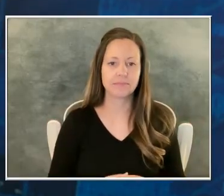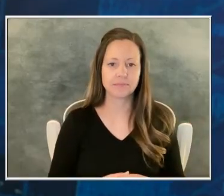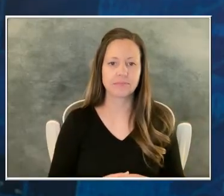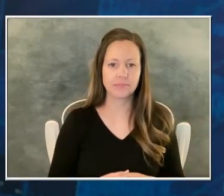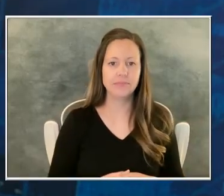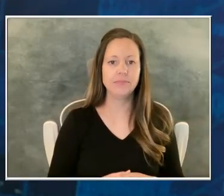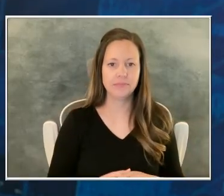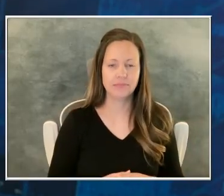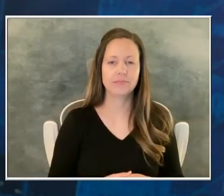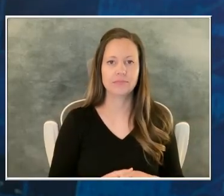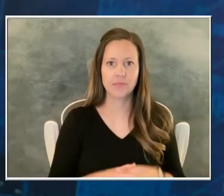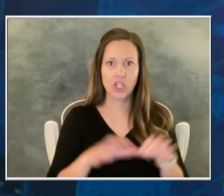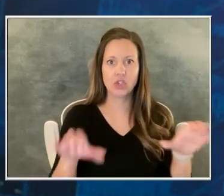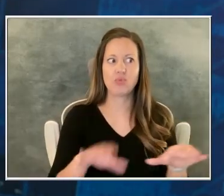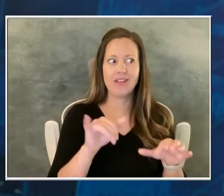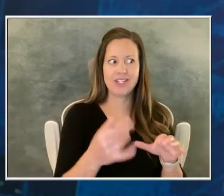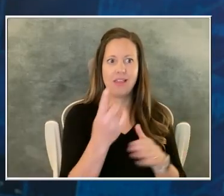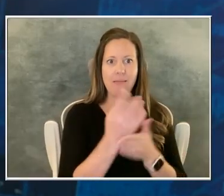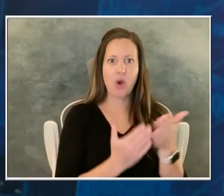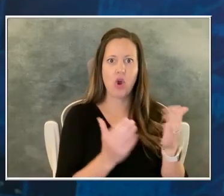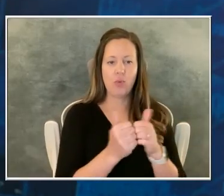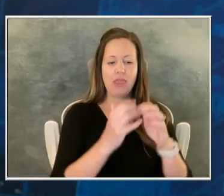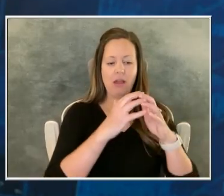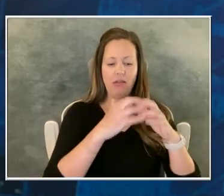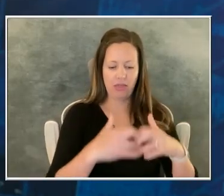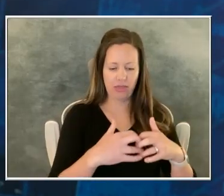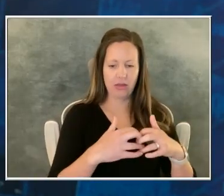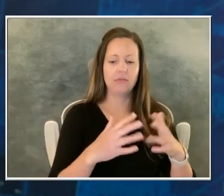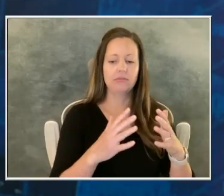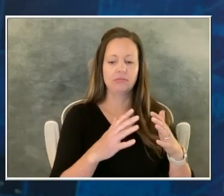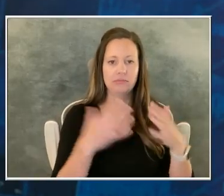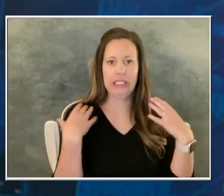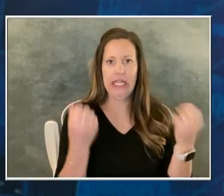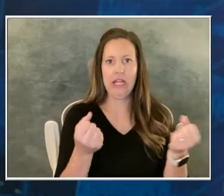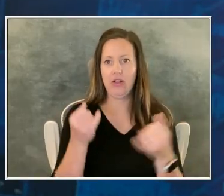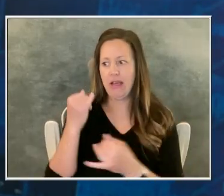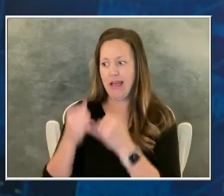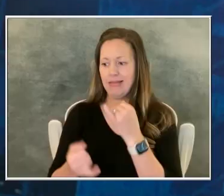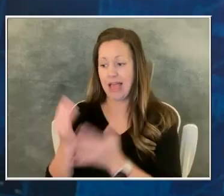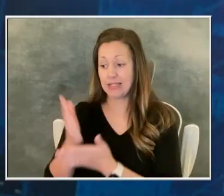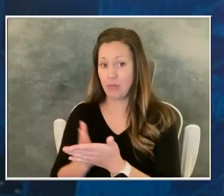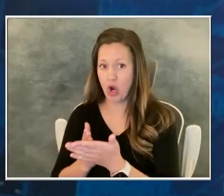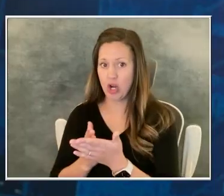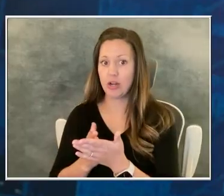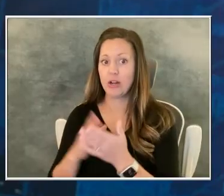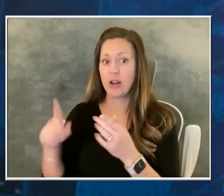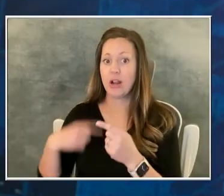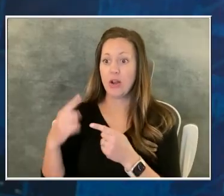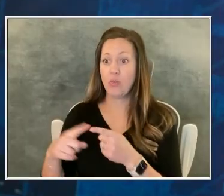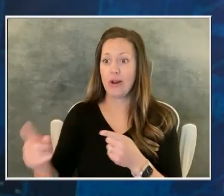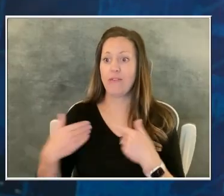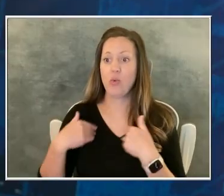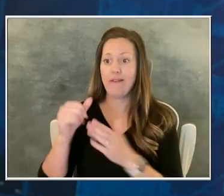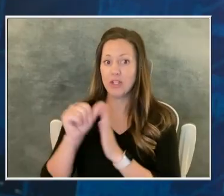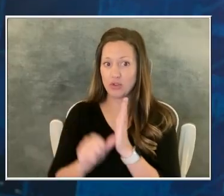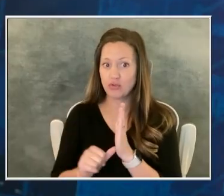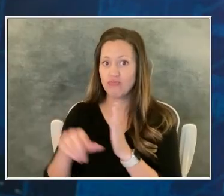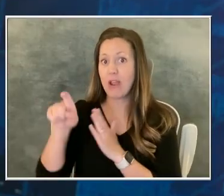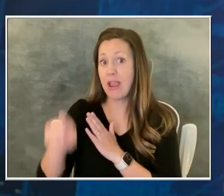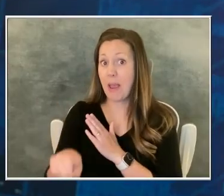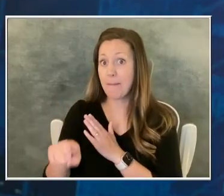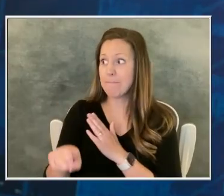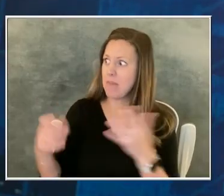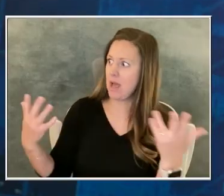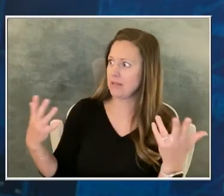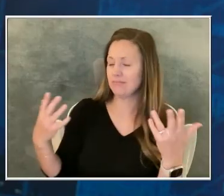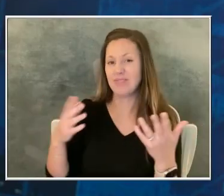it up to the physiological part, and then the last part is, it's kind of like when you have a surgery, you have to do the other part, which is strengthening